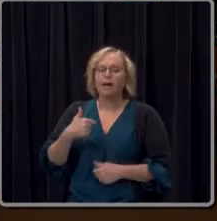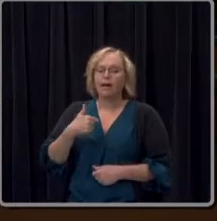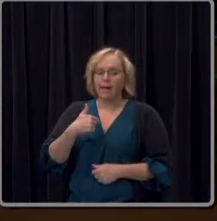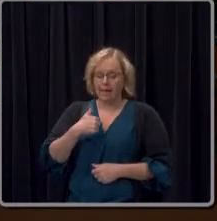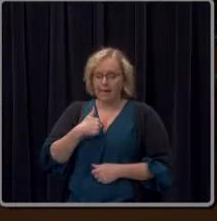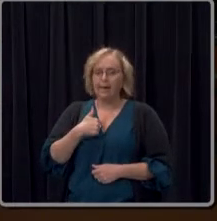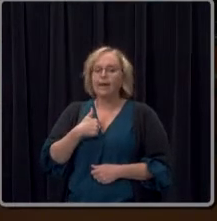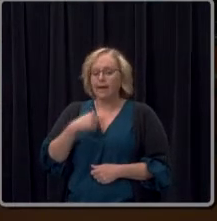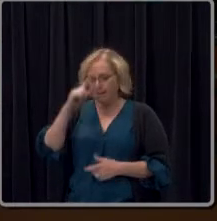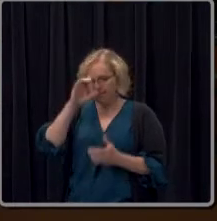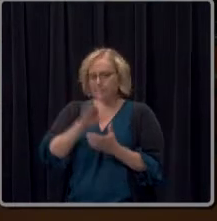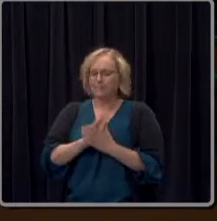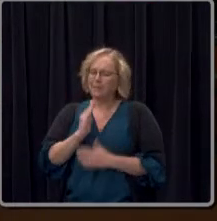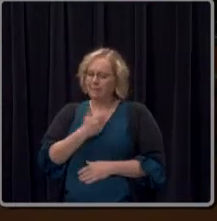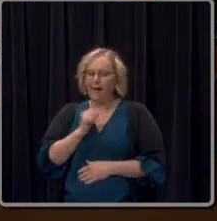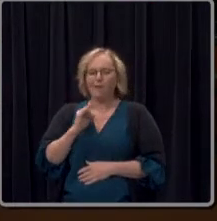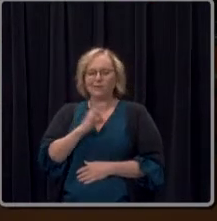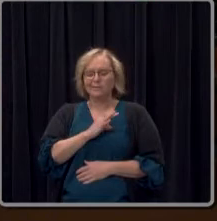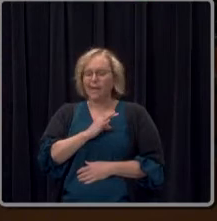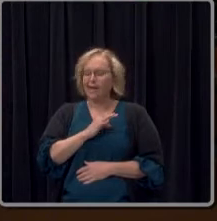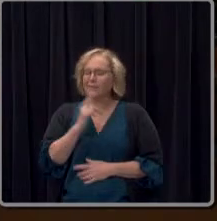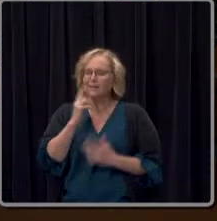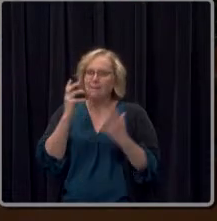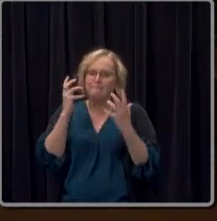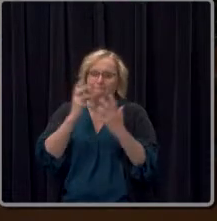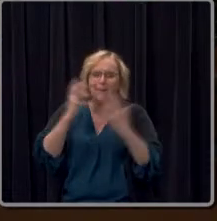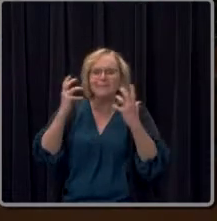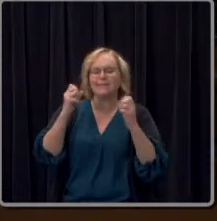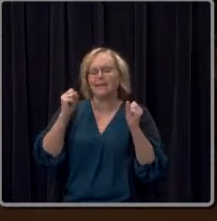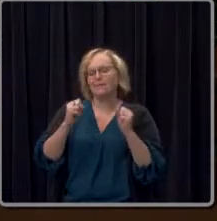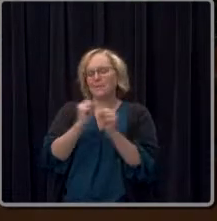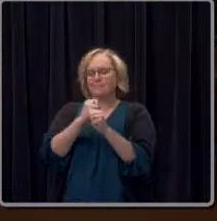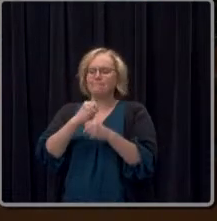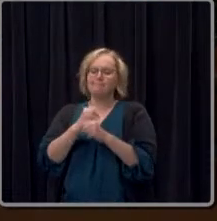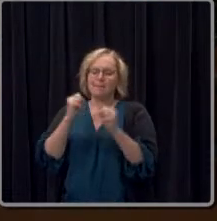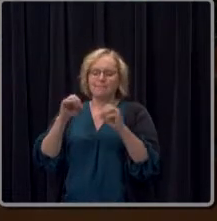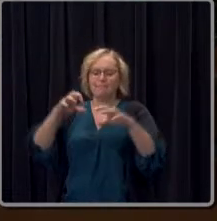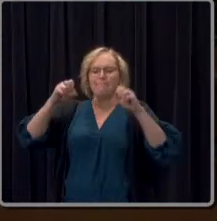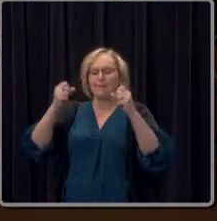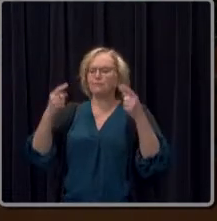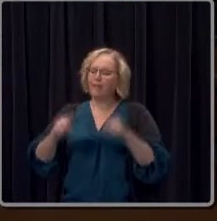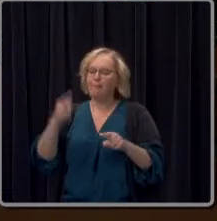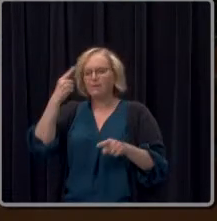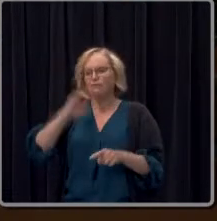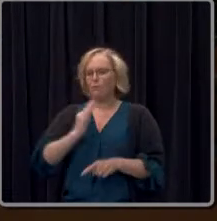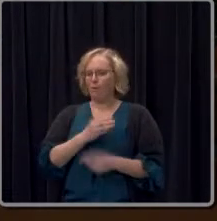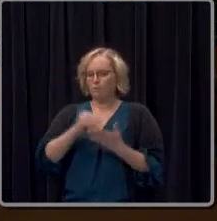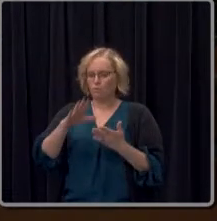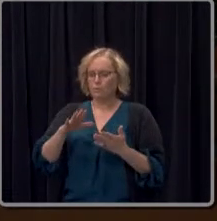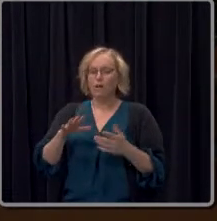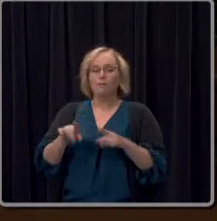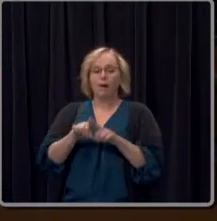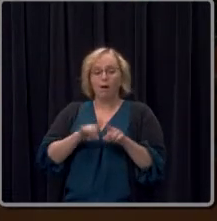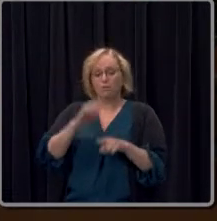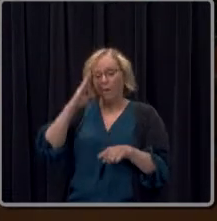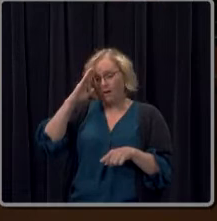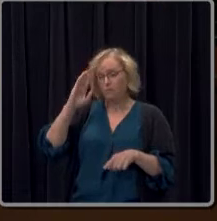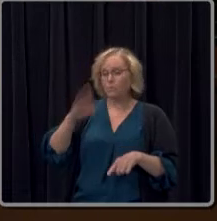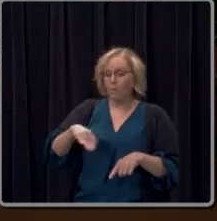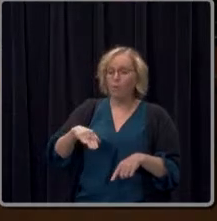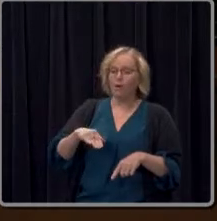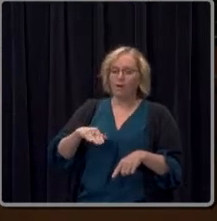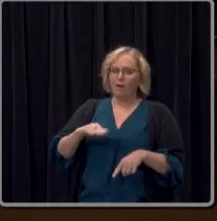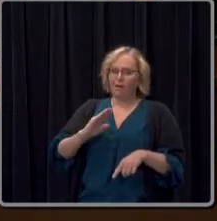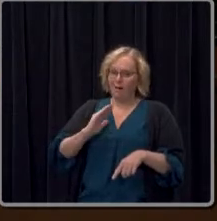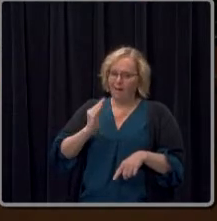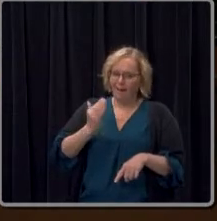our staff is amazing and can create magic for our students. But I also know the commitment that is long held in this district